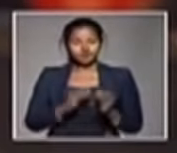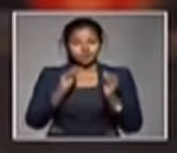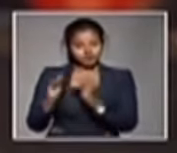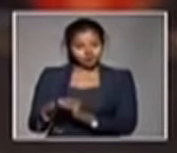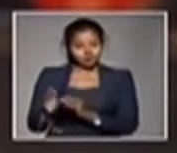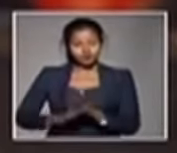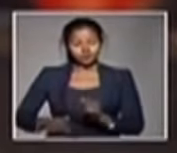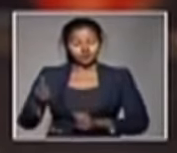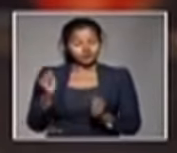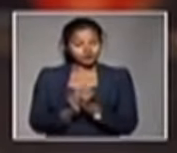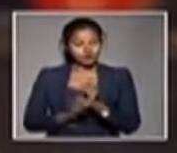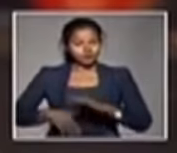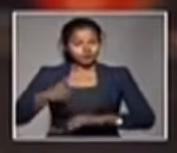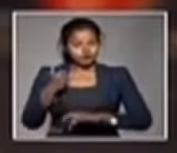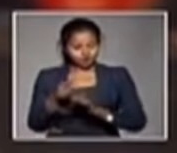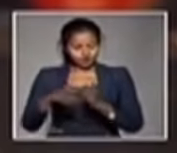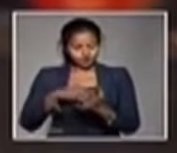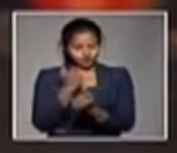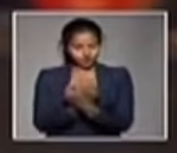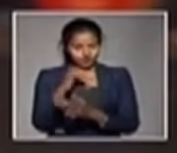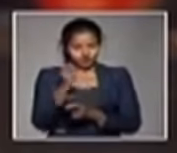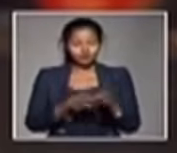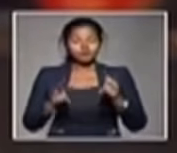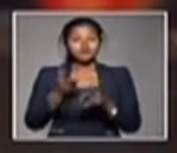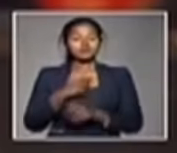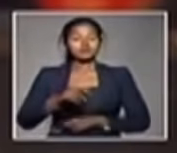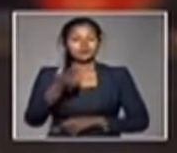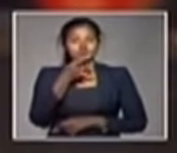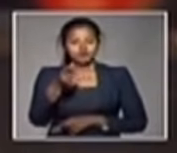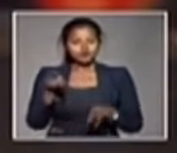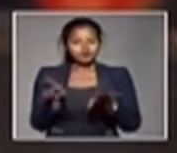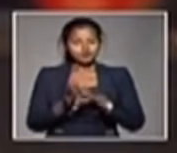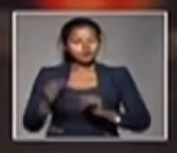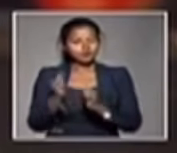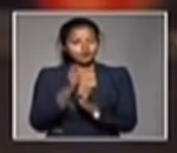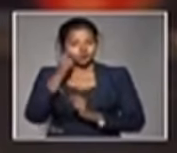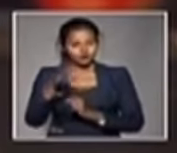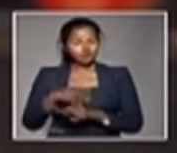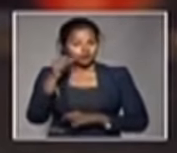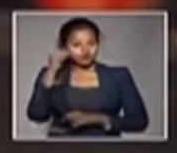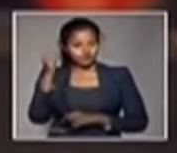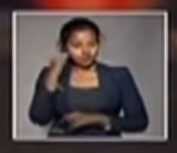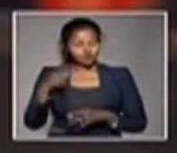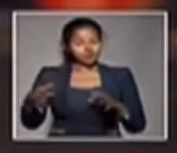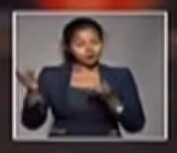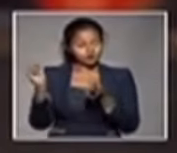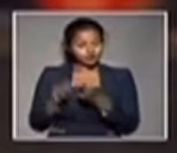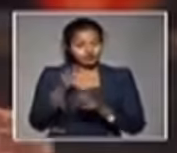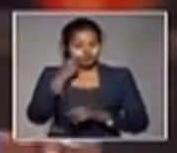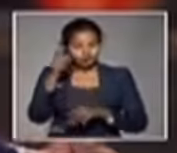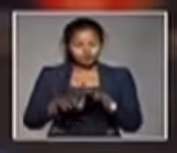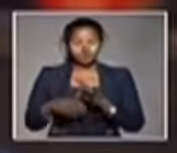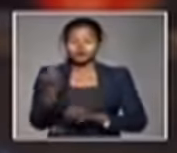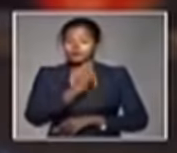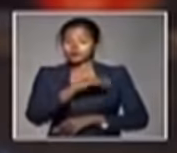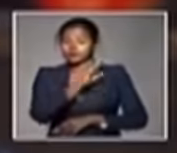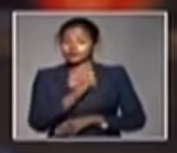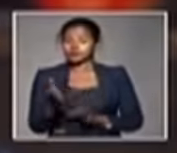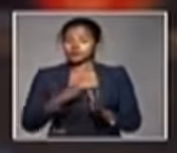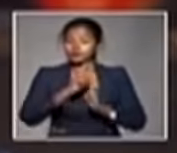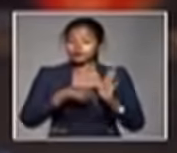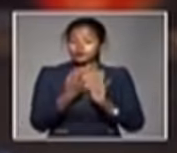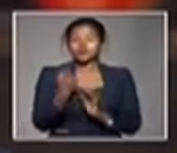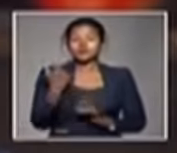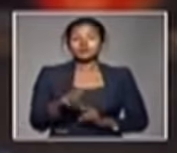acting IGP to record a statement from the victim of the LTTE attacks on Buddhist monks in